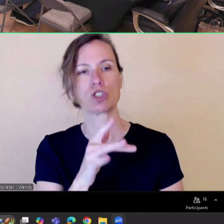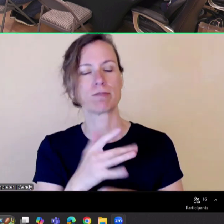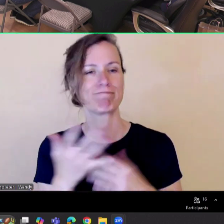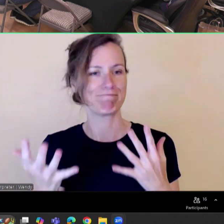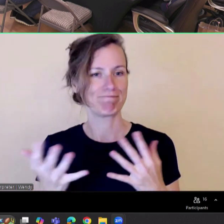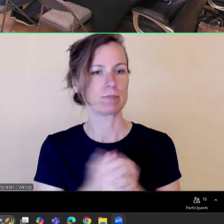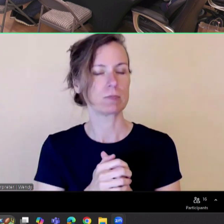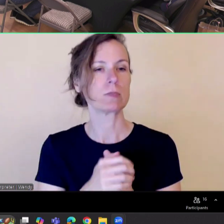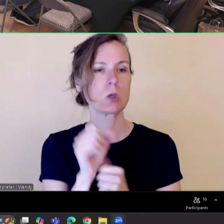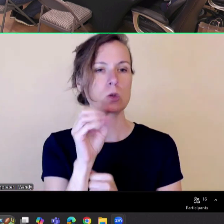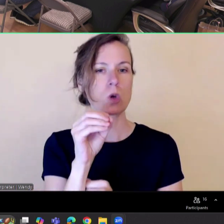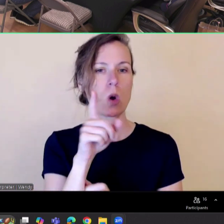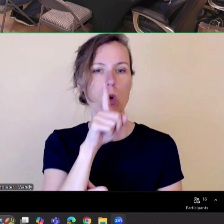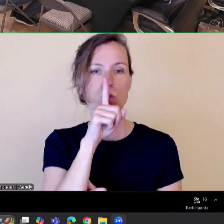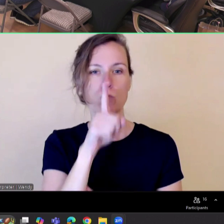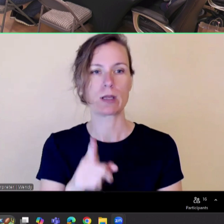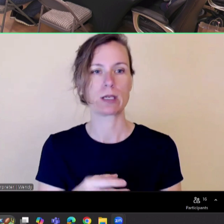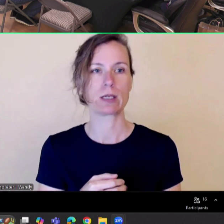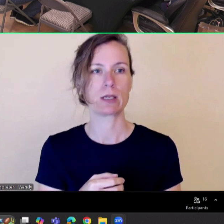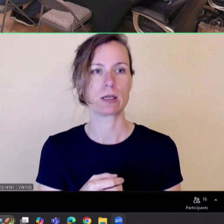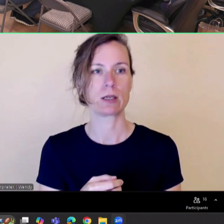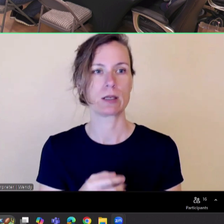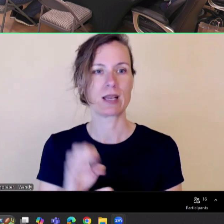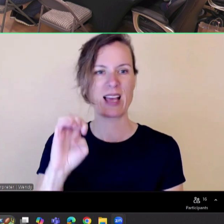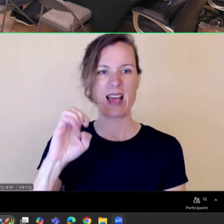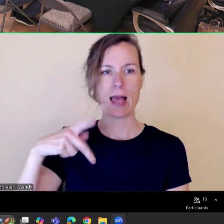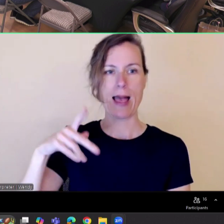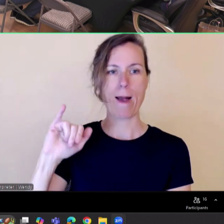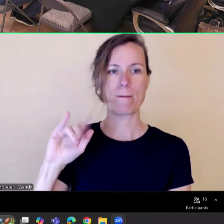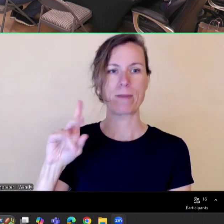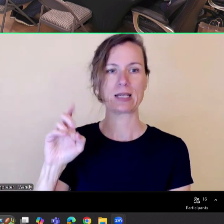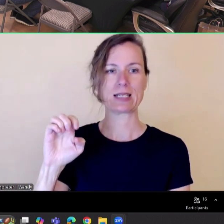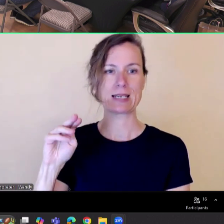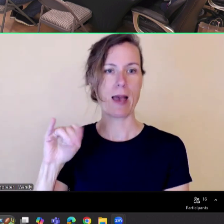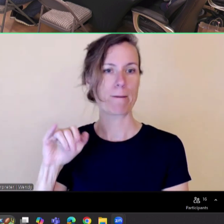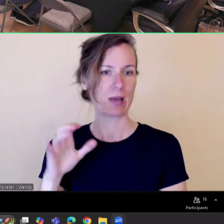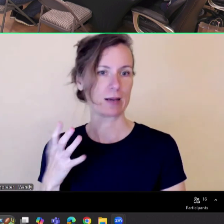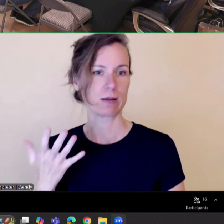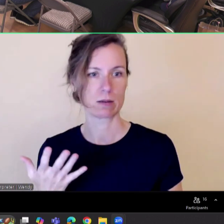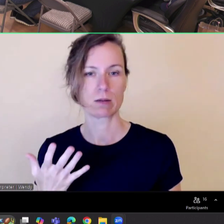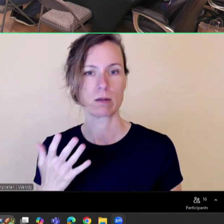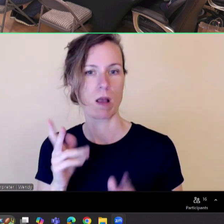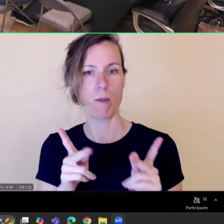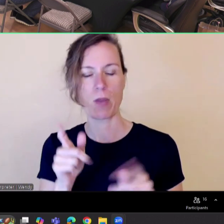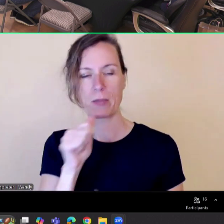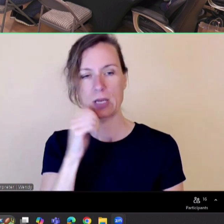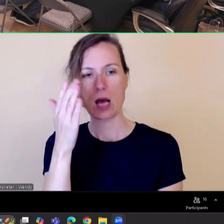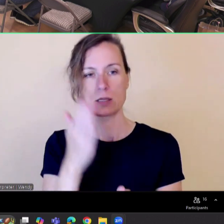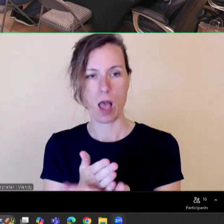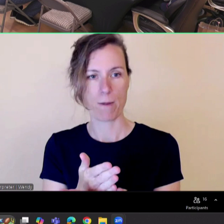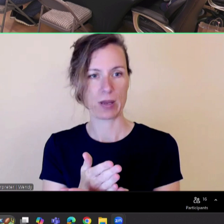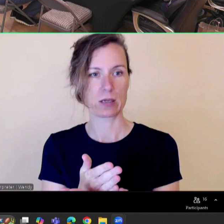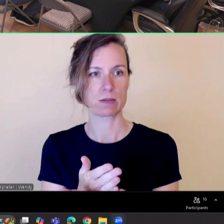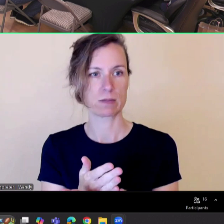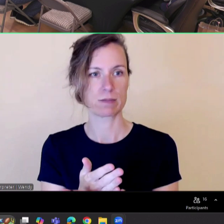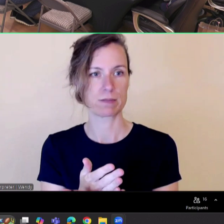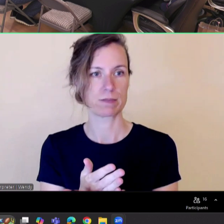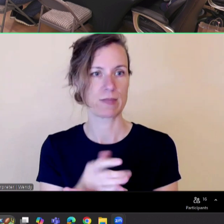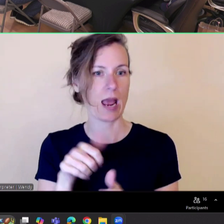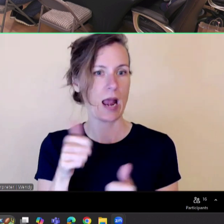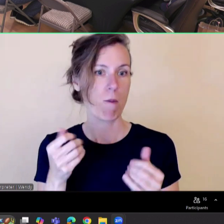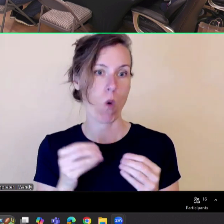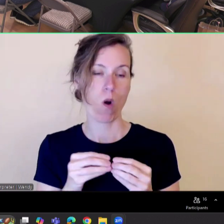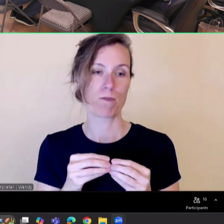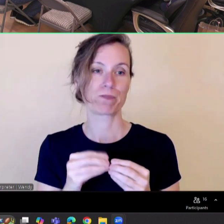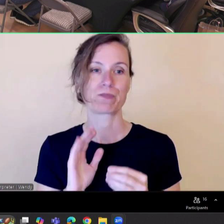really is an epidemic of folks just not stopping anymore. And our goal, our mission as an organization